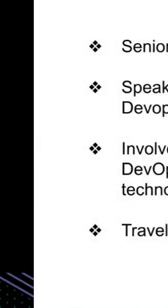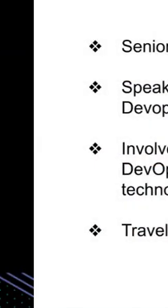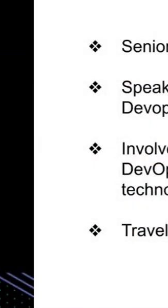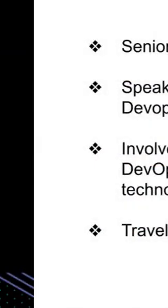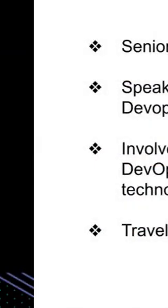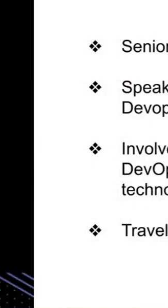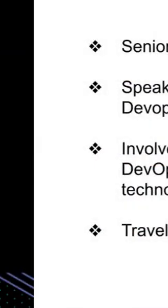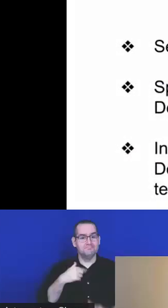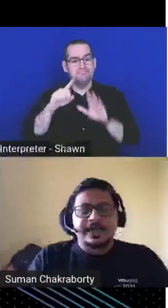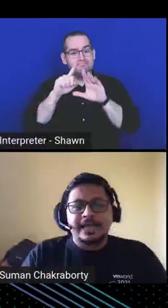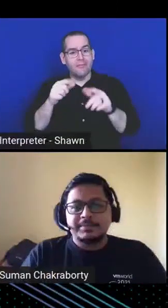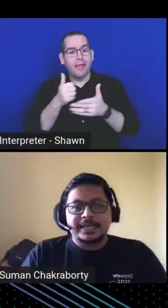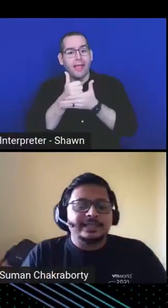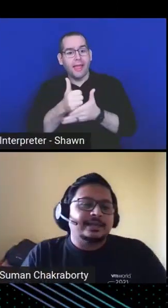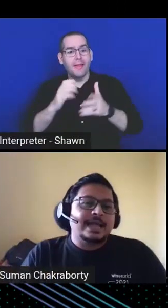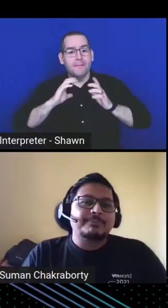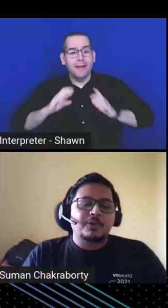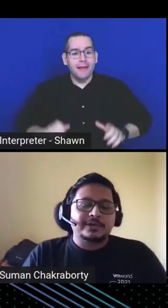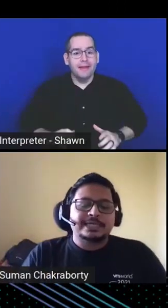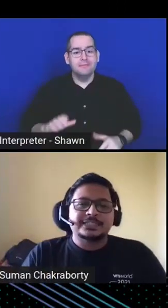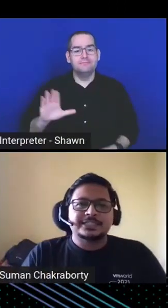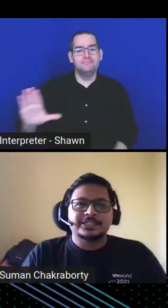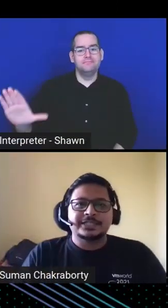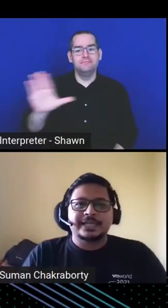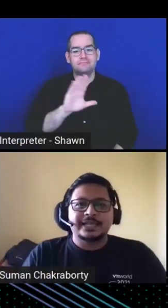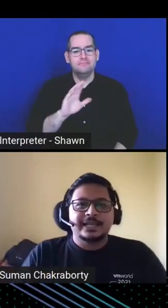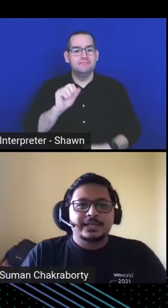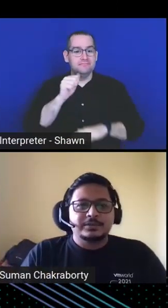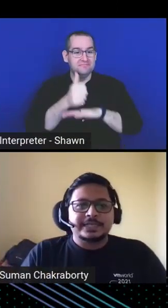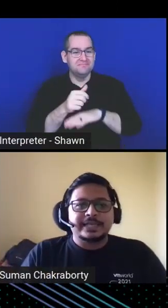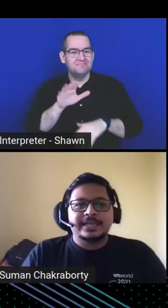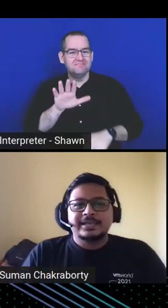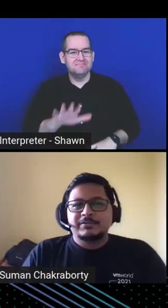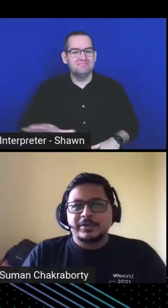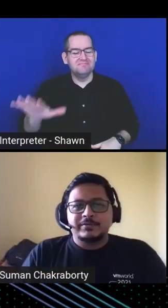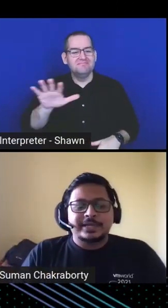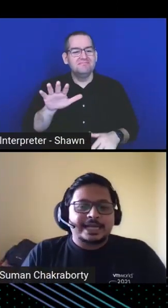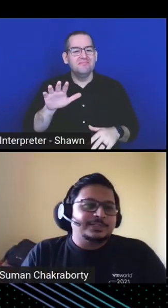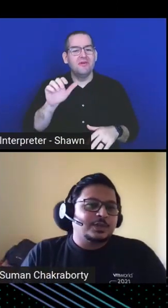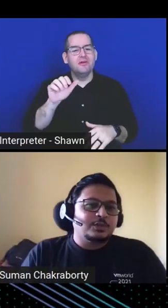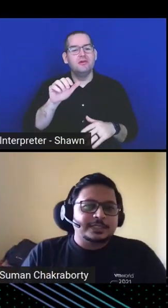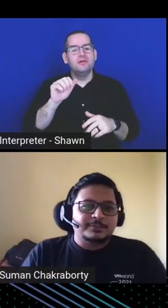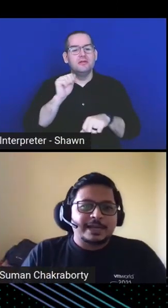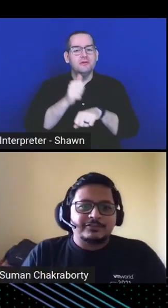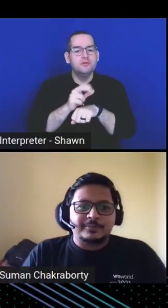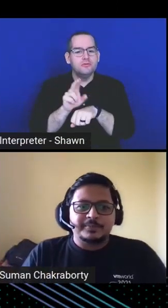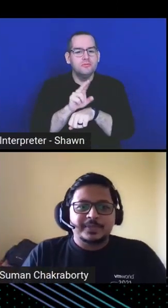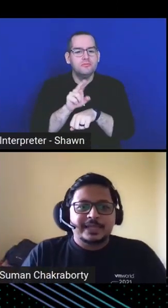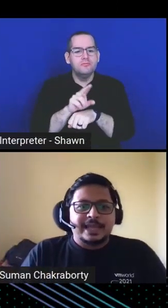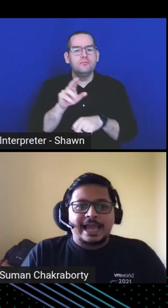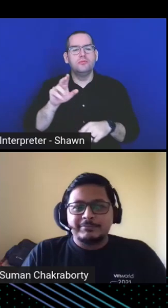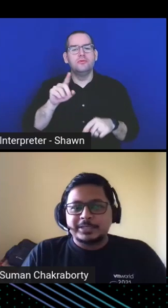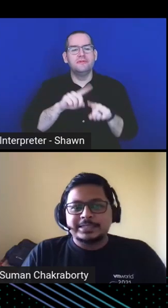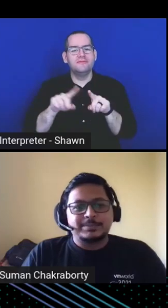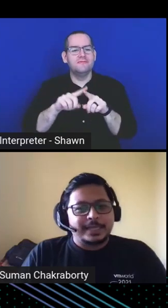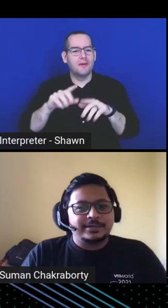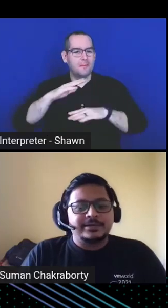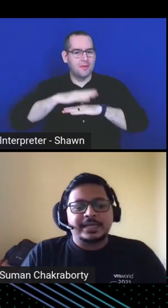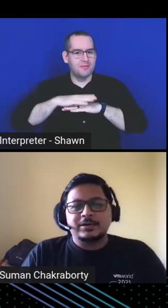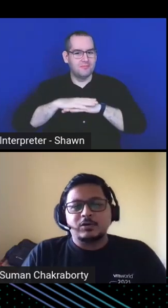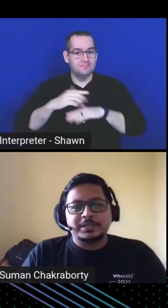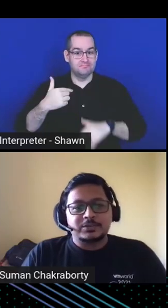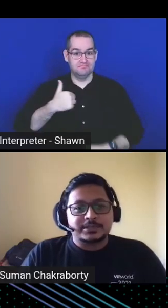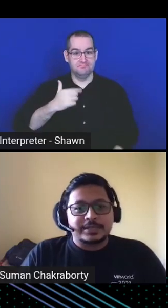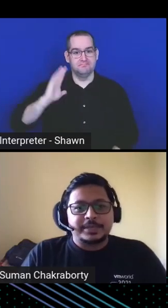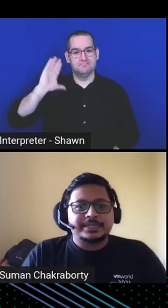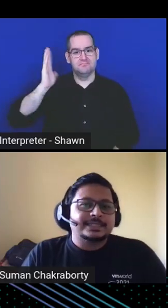help customers help in their app modernization journey using VMware Tanzu Kubernetes platform. I have been a speaker